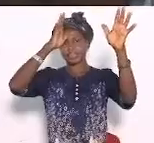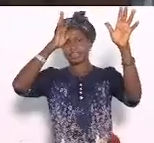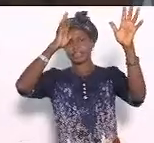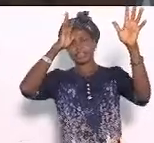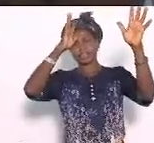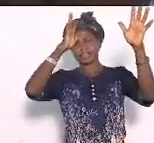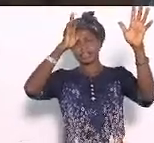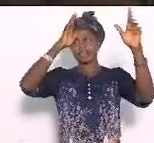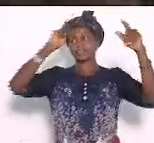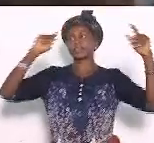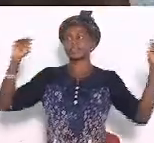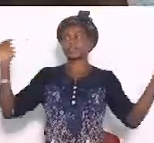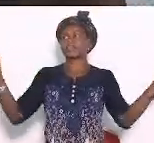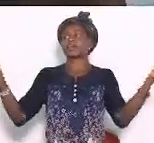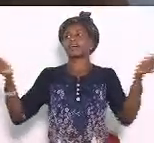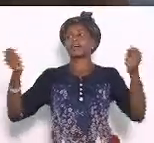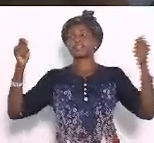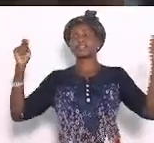babaelu